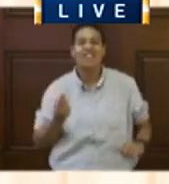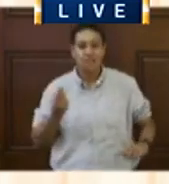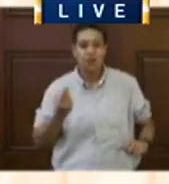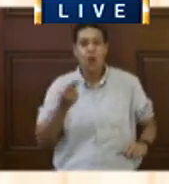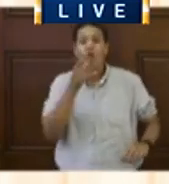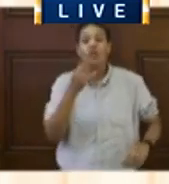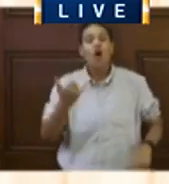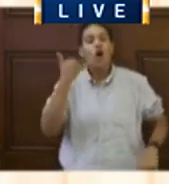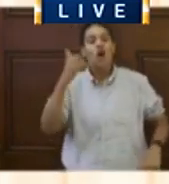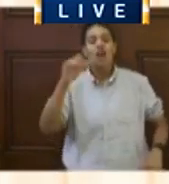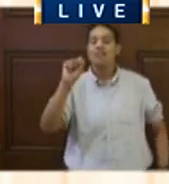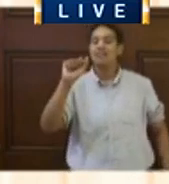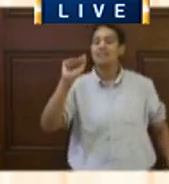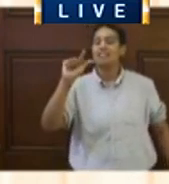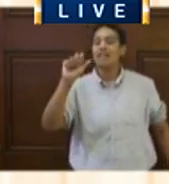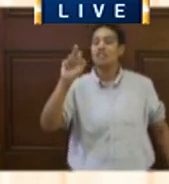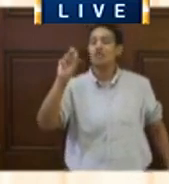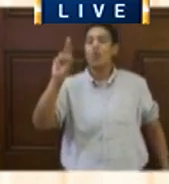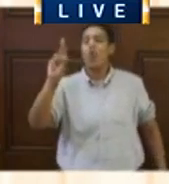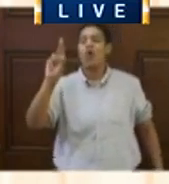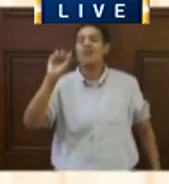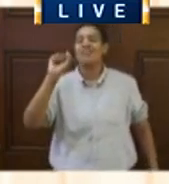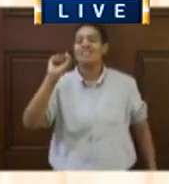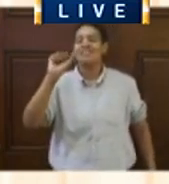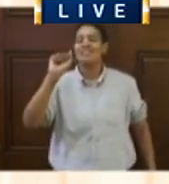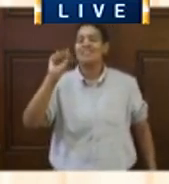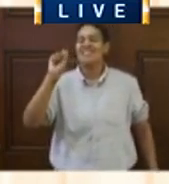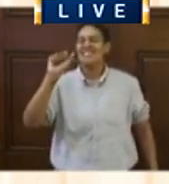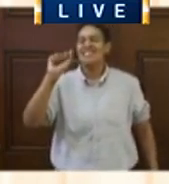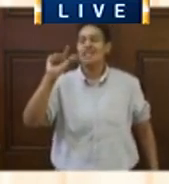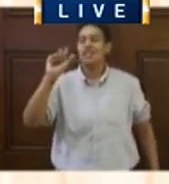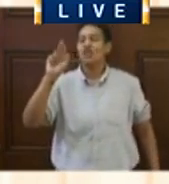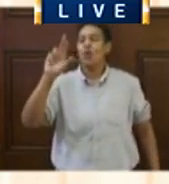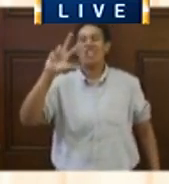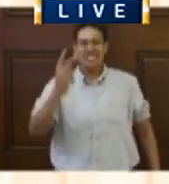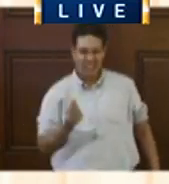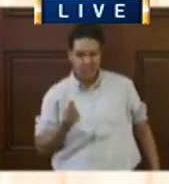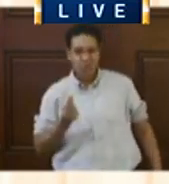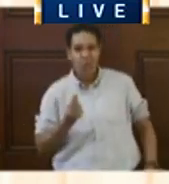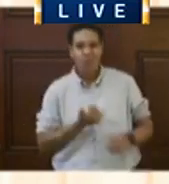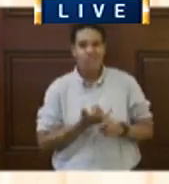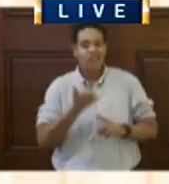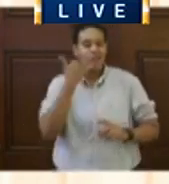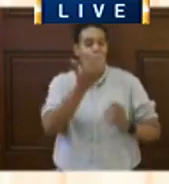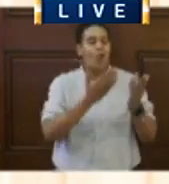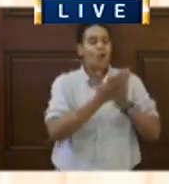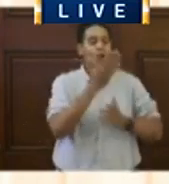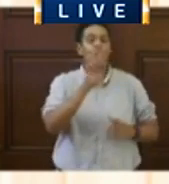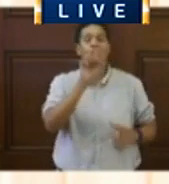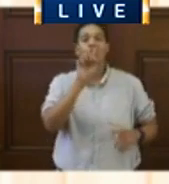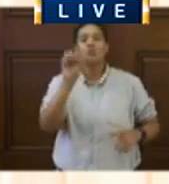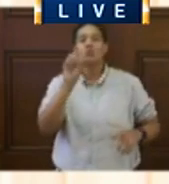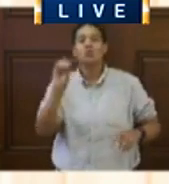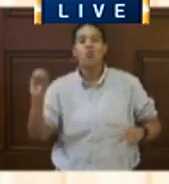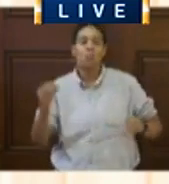through the Zoom platform, sir, who has comments and a question. Mr. Zaka, good afternoon to